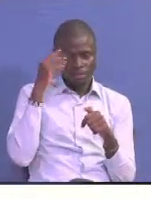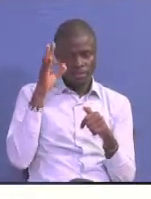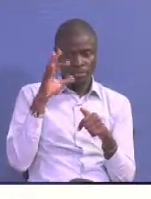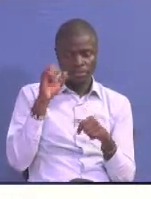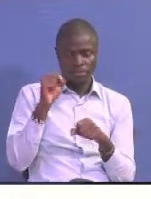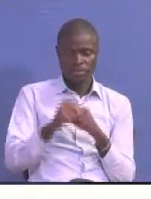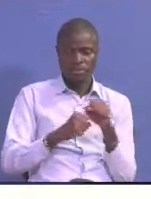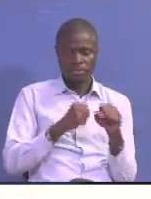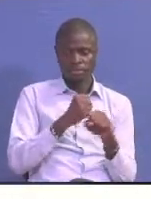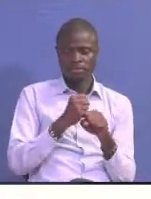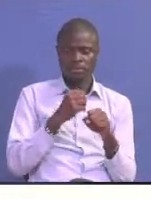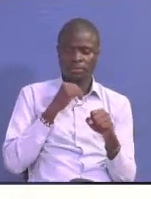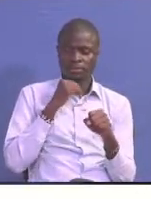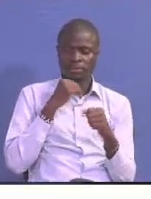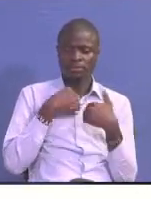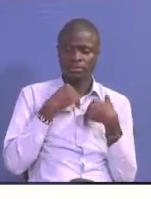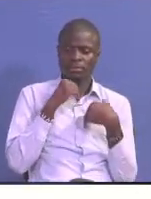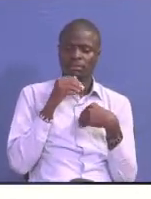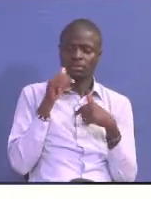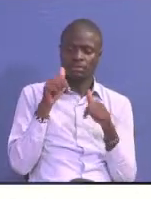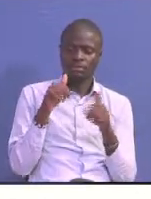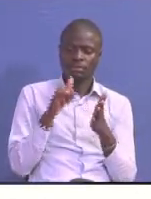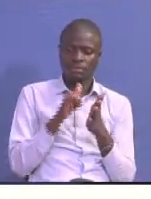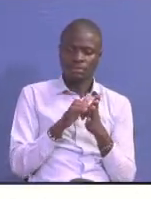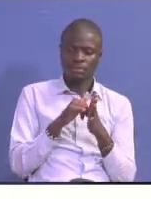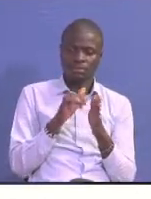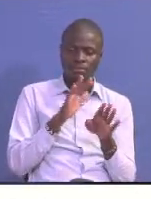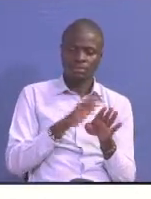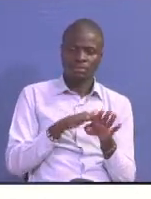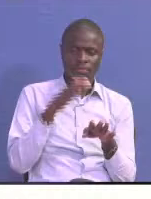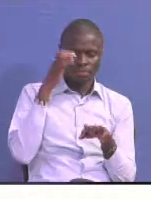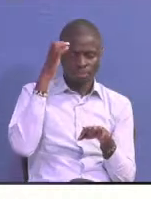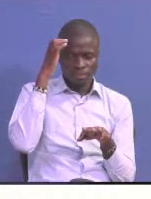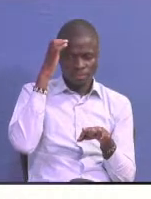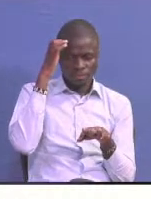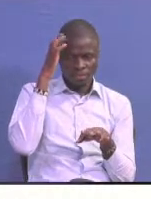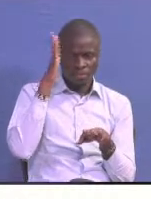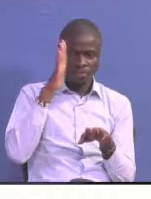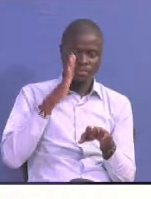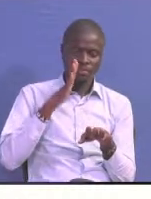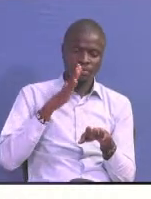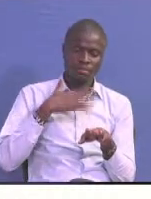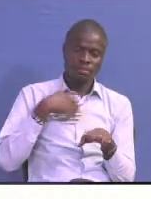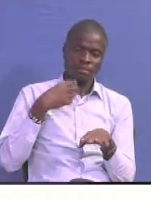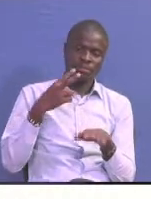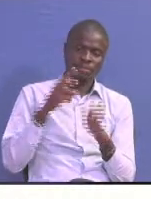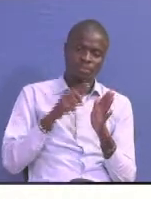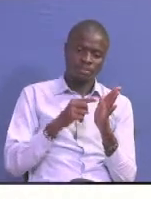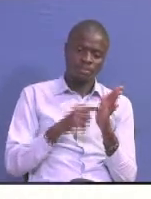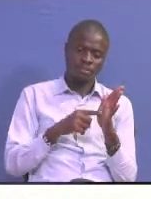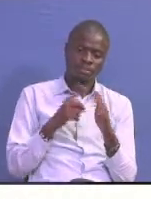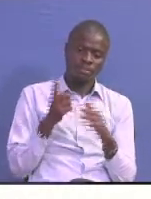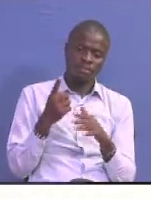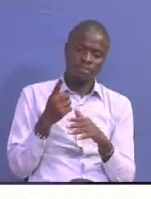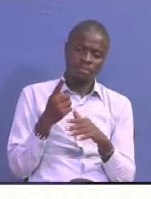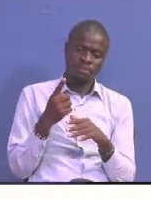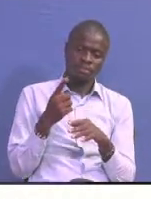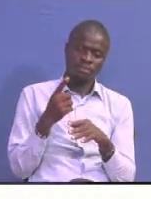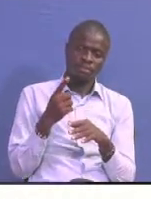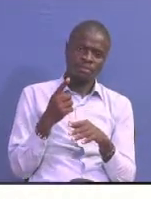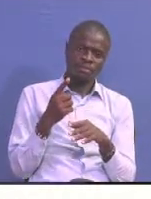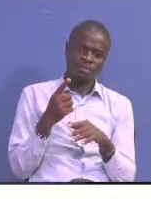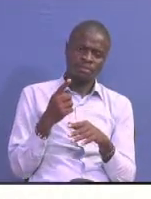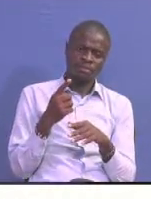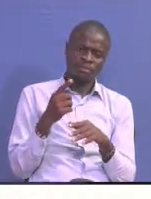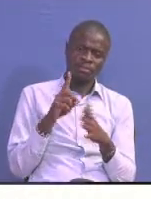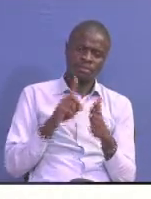not heard that, especially on education. Thank you very much. I have only 2 points to make. The first one is about